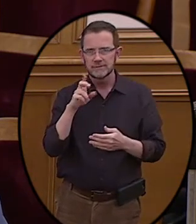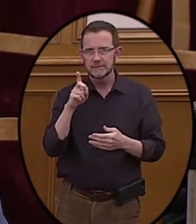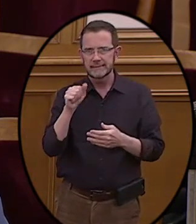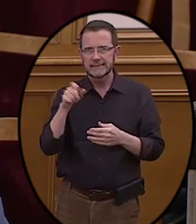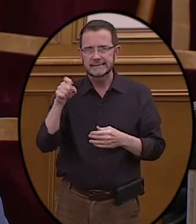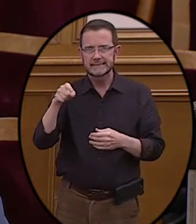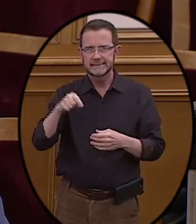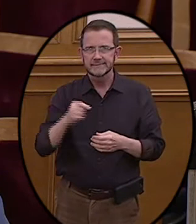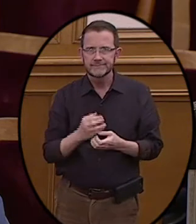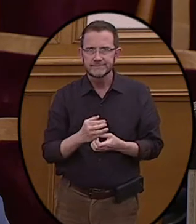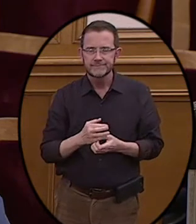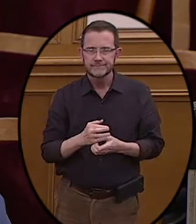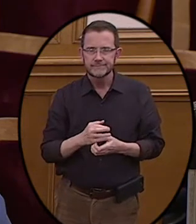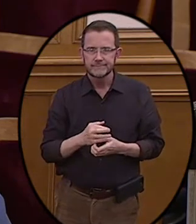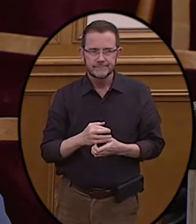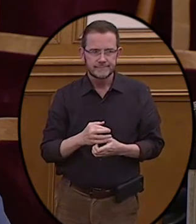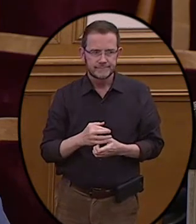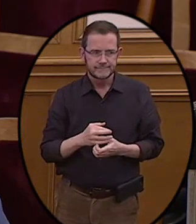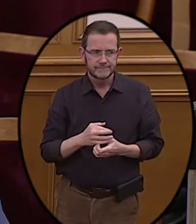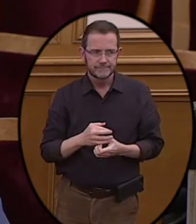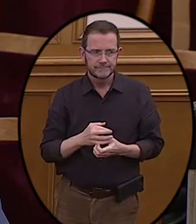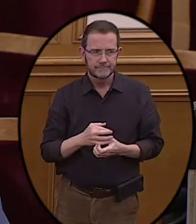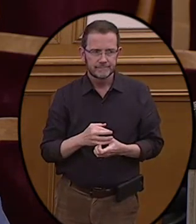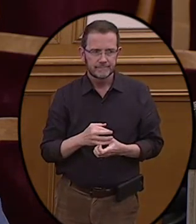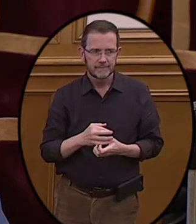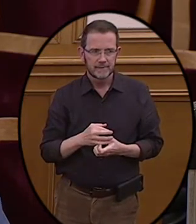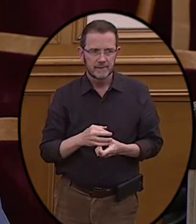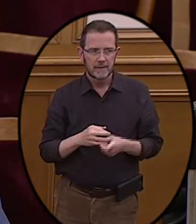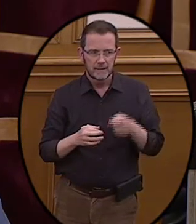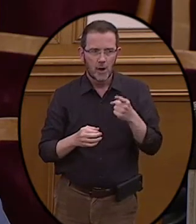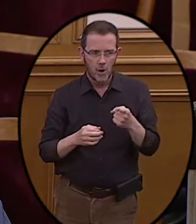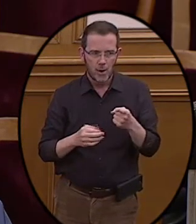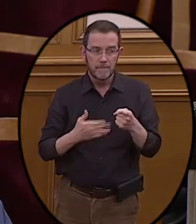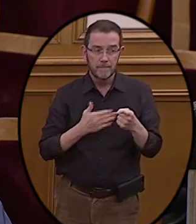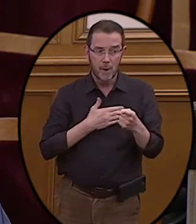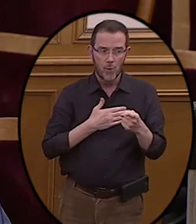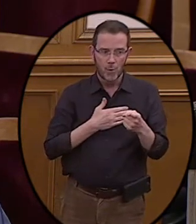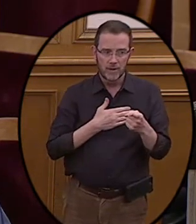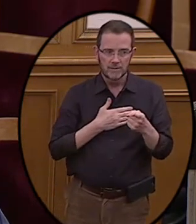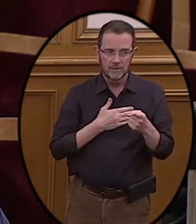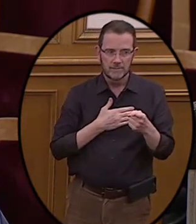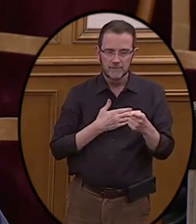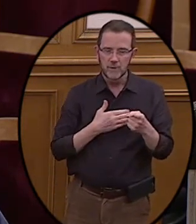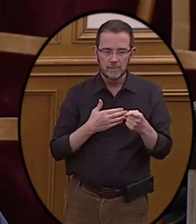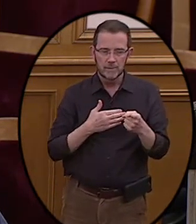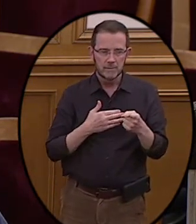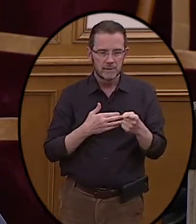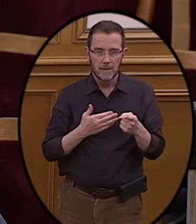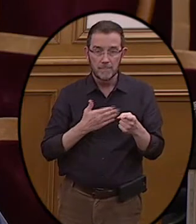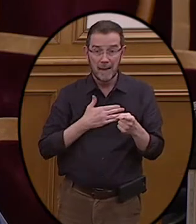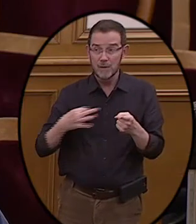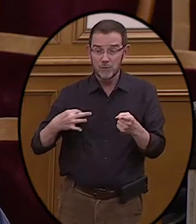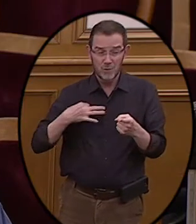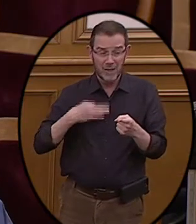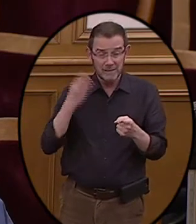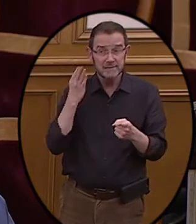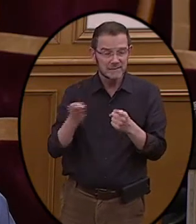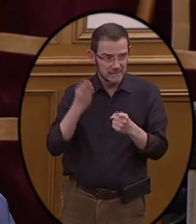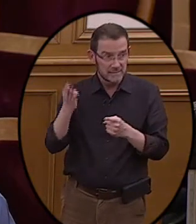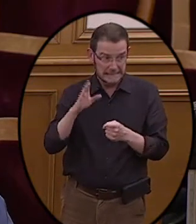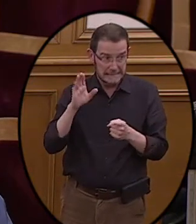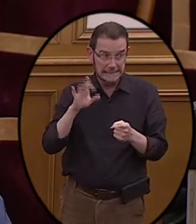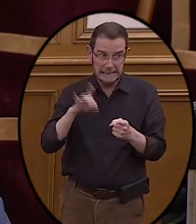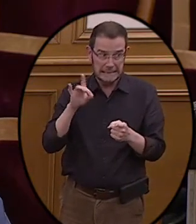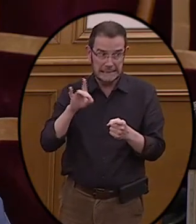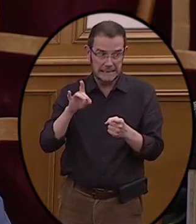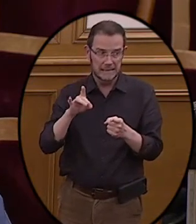make note again of the harassment I have faced here at City Hall from the Sheriff's Department for lying down in this room due to my back injury. This